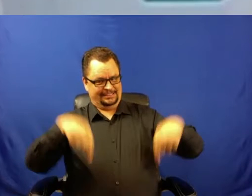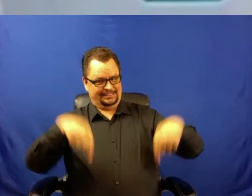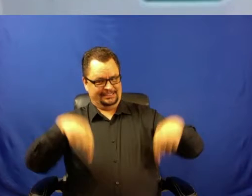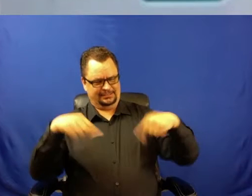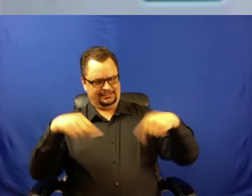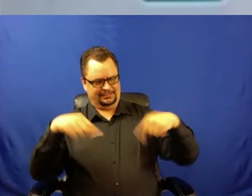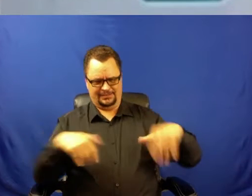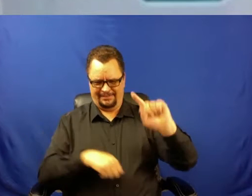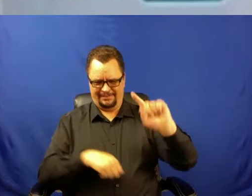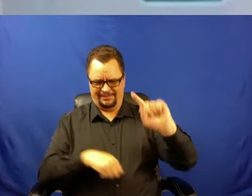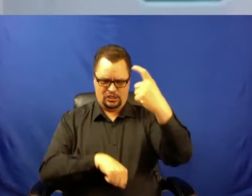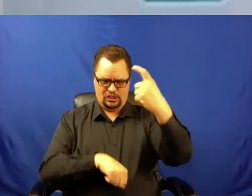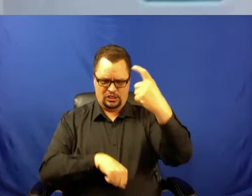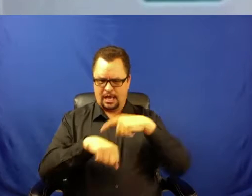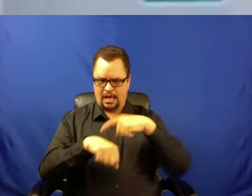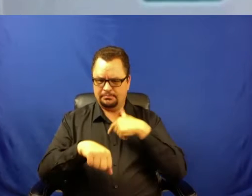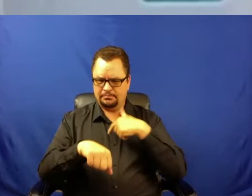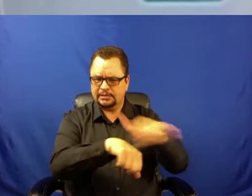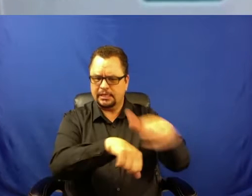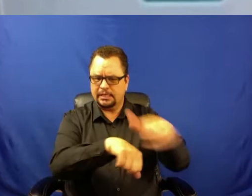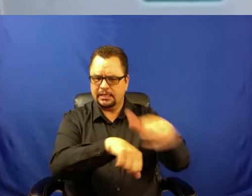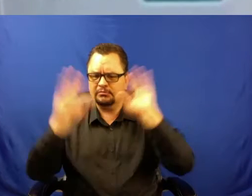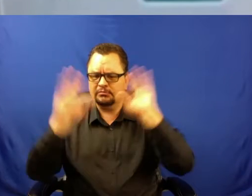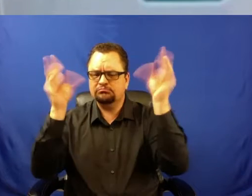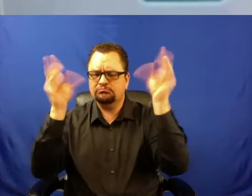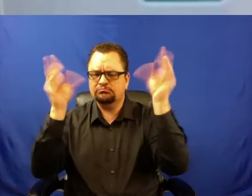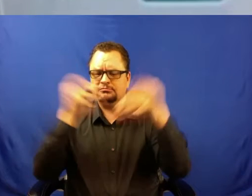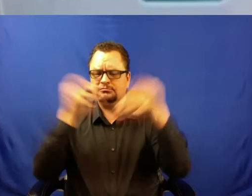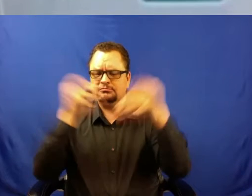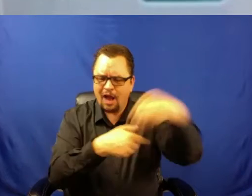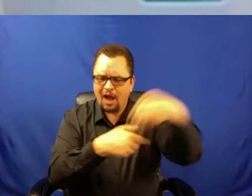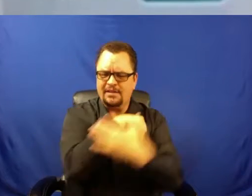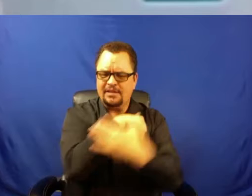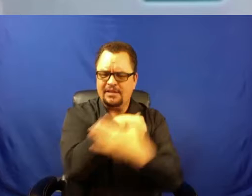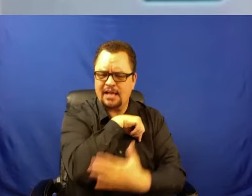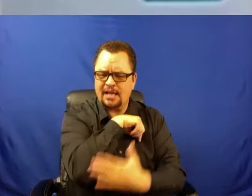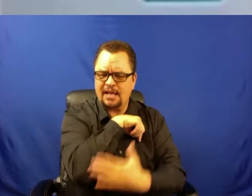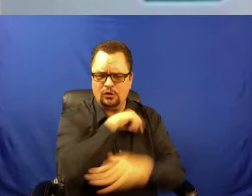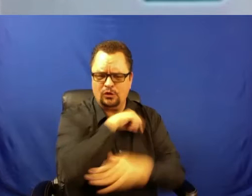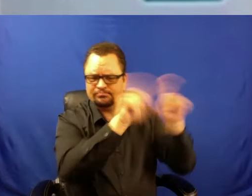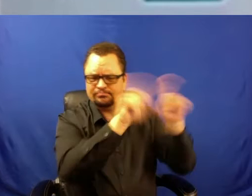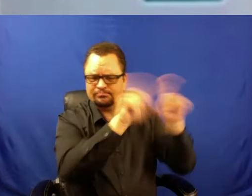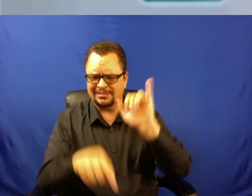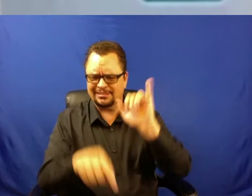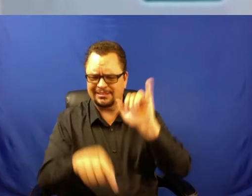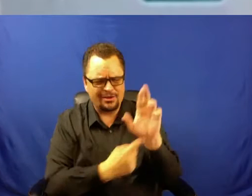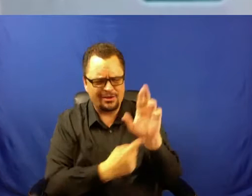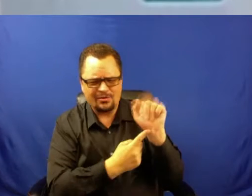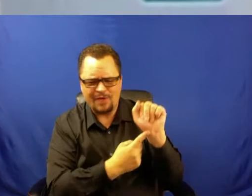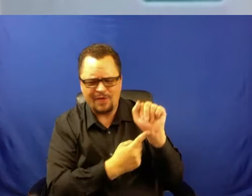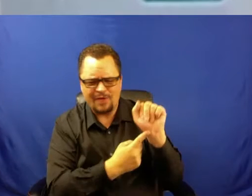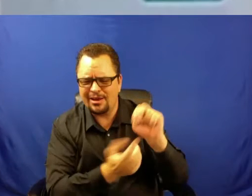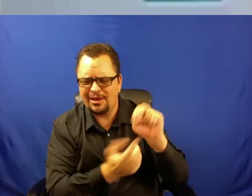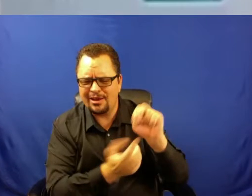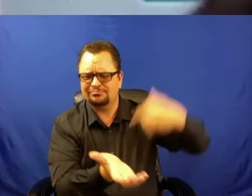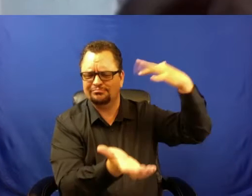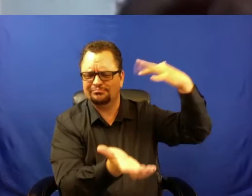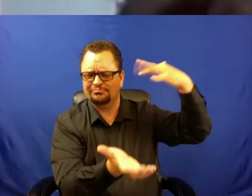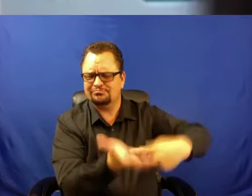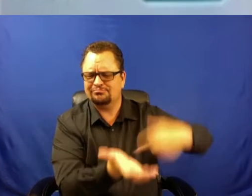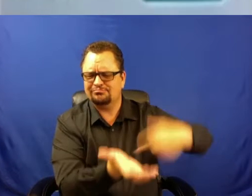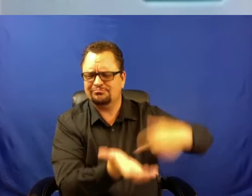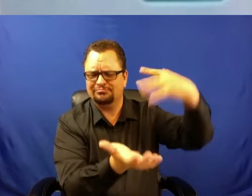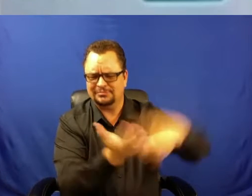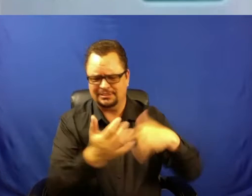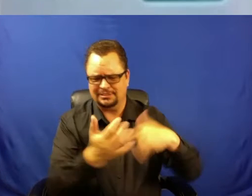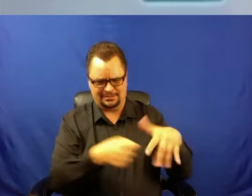right? We are primarily city-centric and try to provide that level of service to the citizens. So I